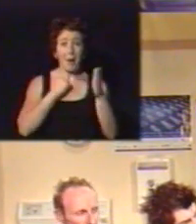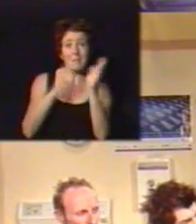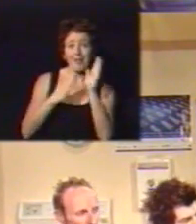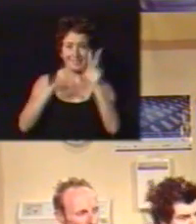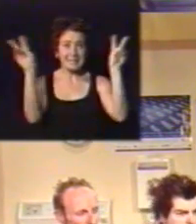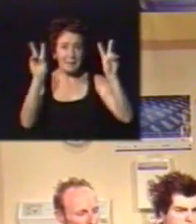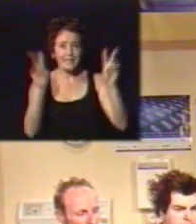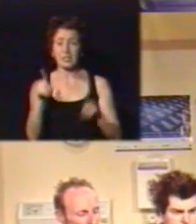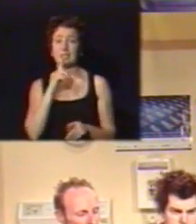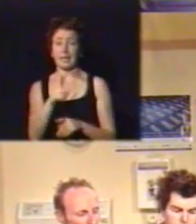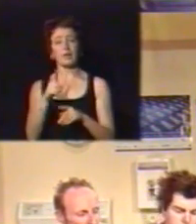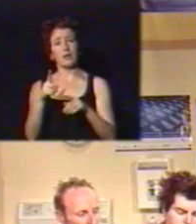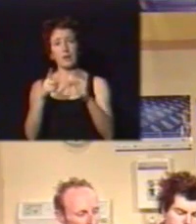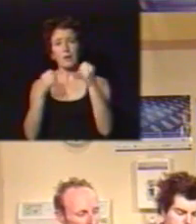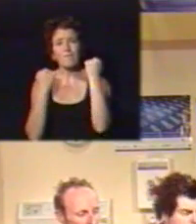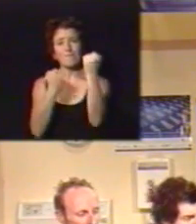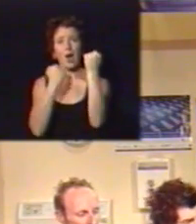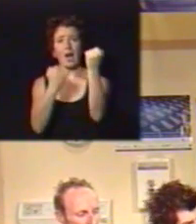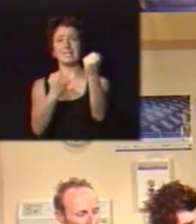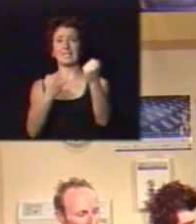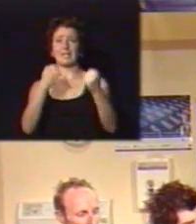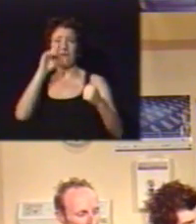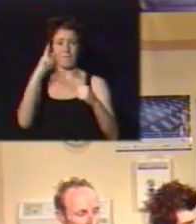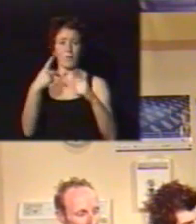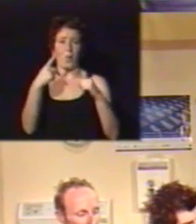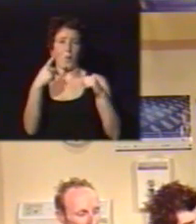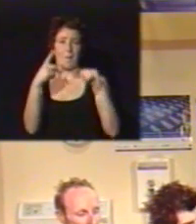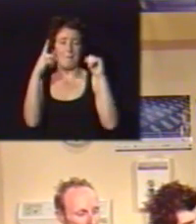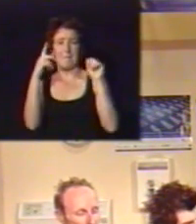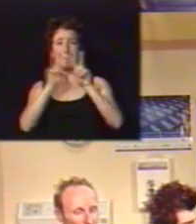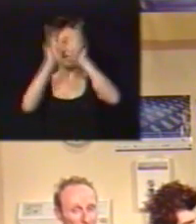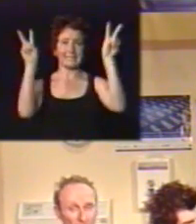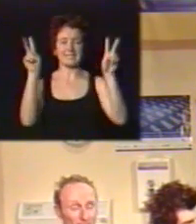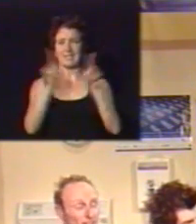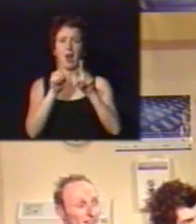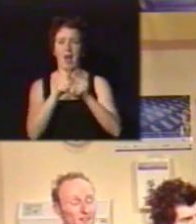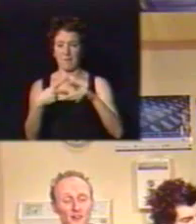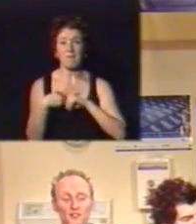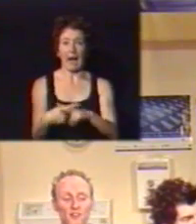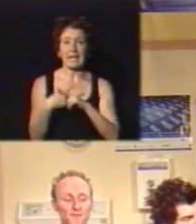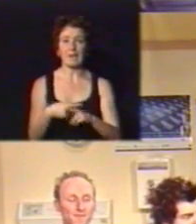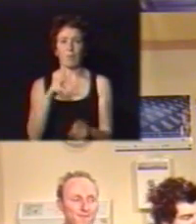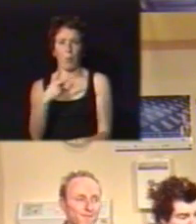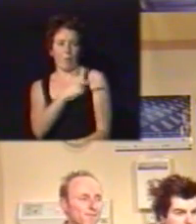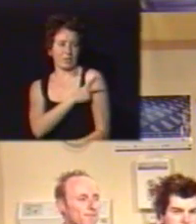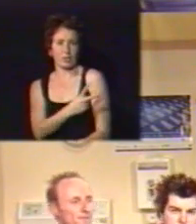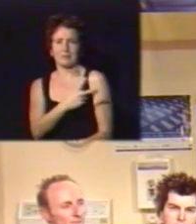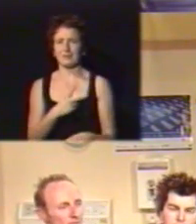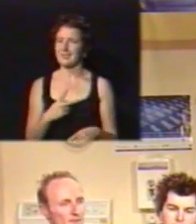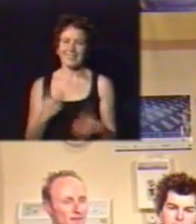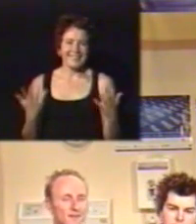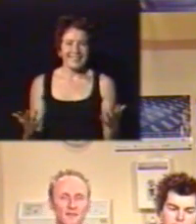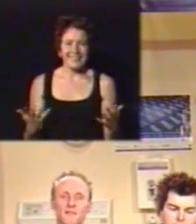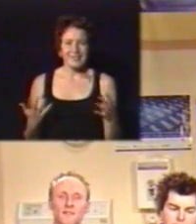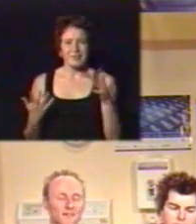that fighting for peace is like fucking for virginity. You can't do it. That's interesting. That's all right, on that, we're going to go to the news desk now and then